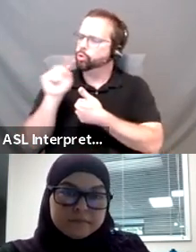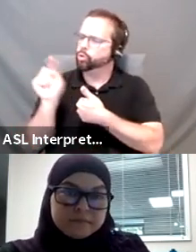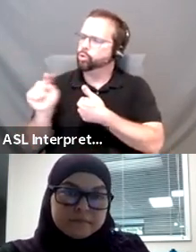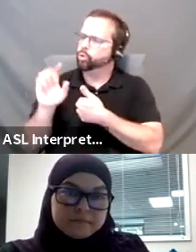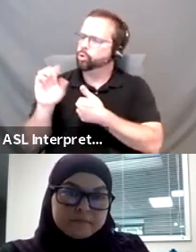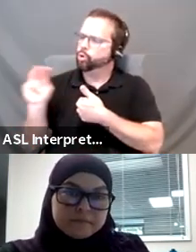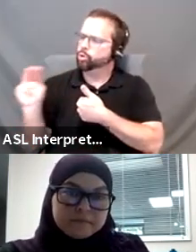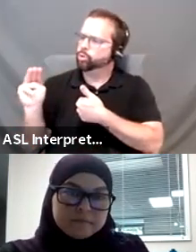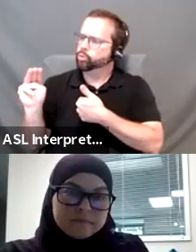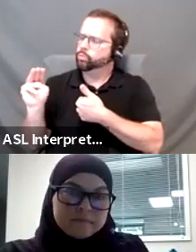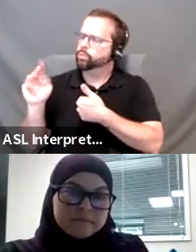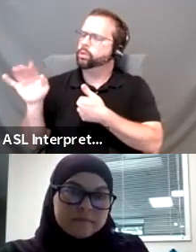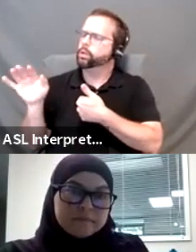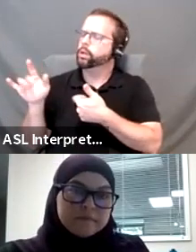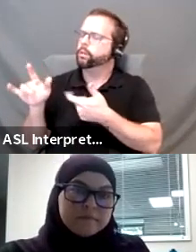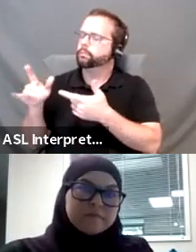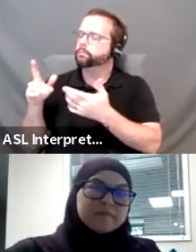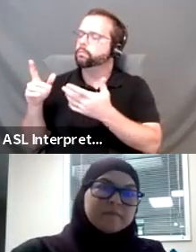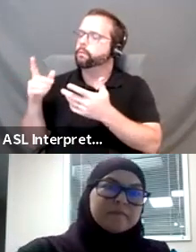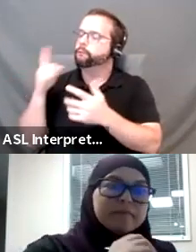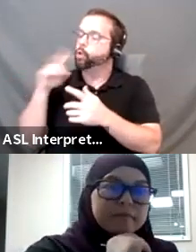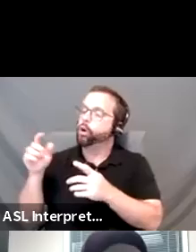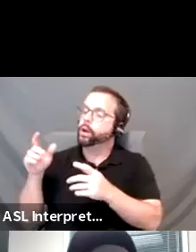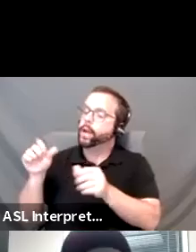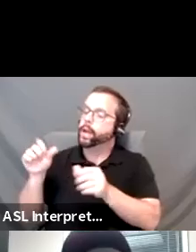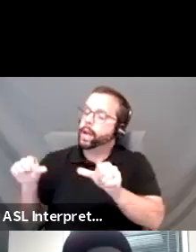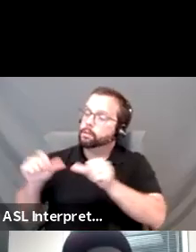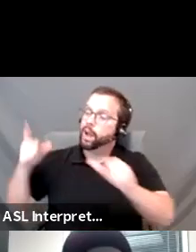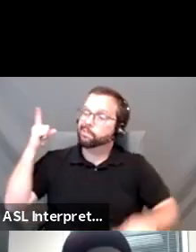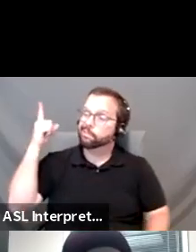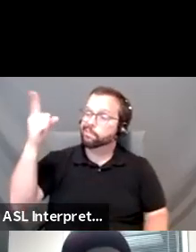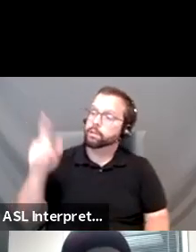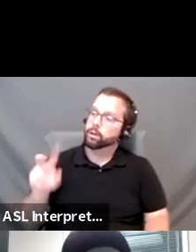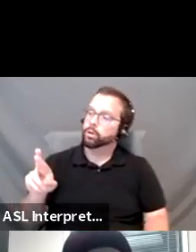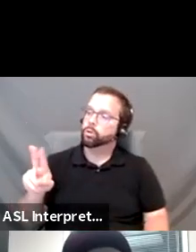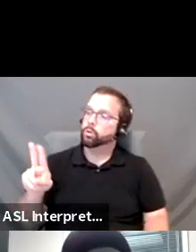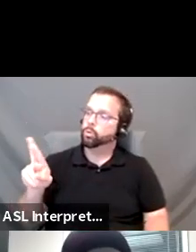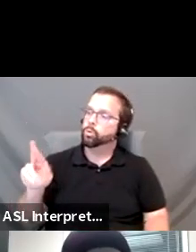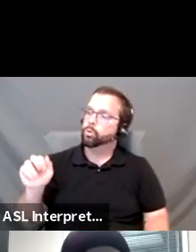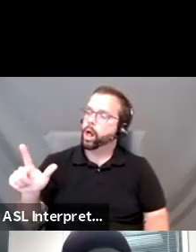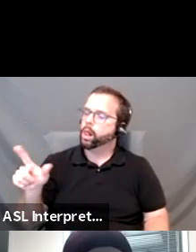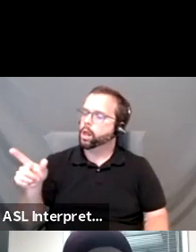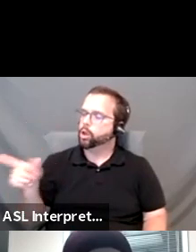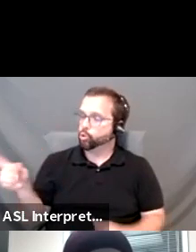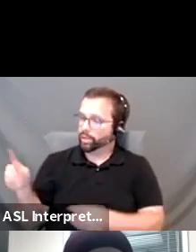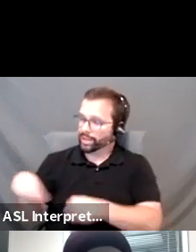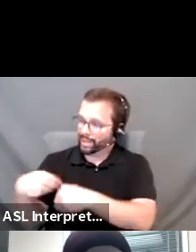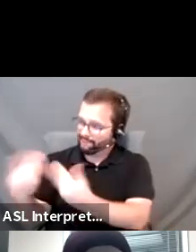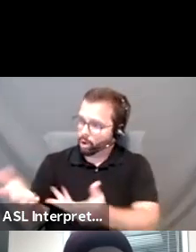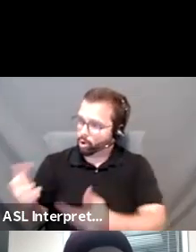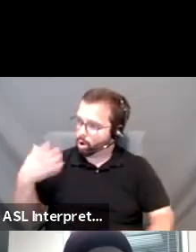been handing out hotspots to So your consumers? with our CARES Act funding, we're actually able